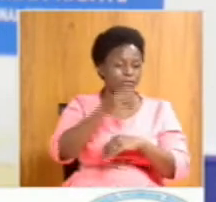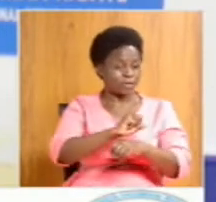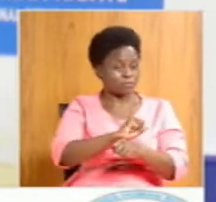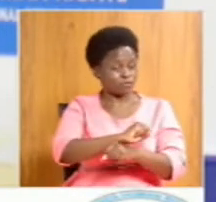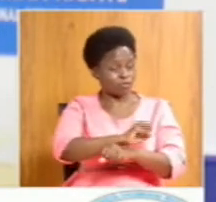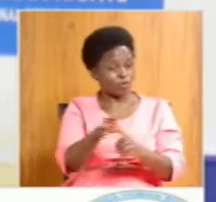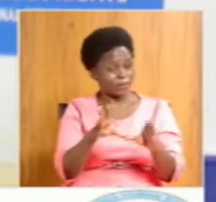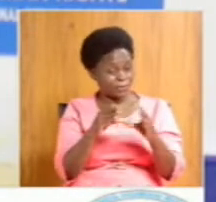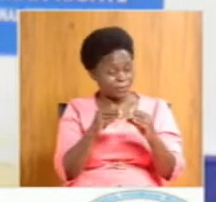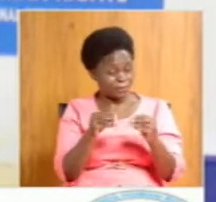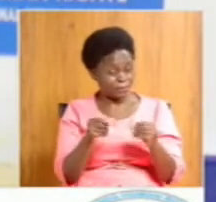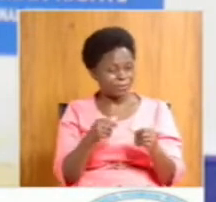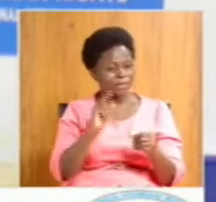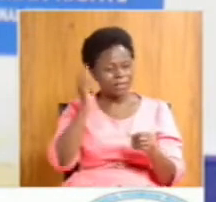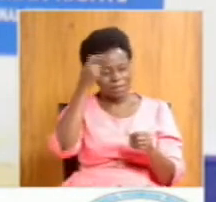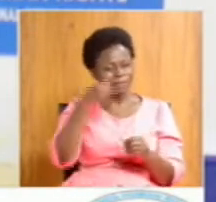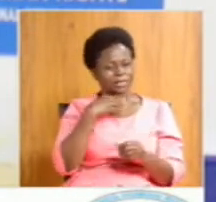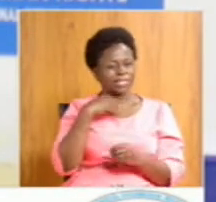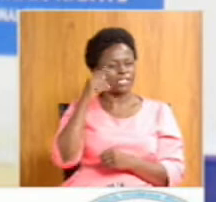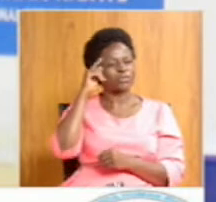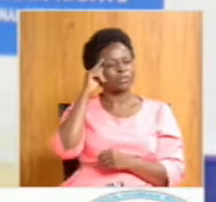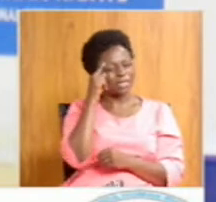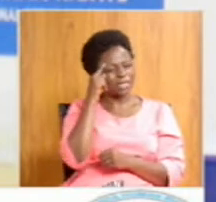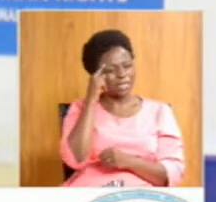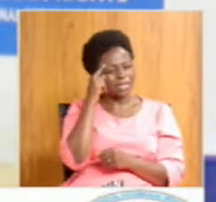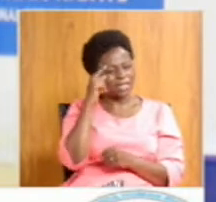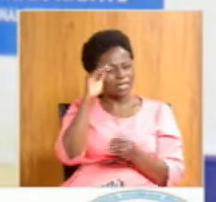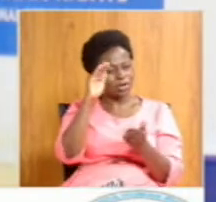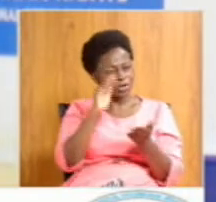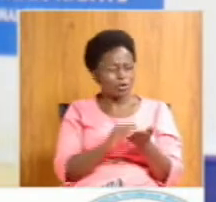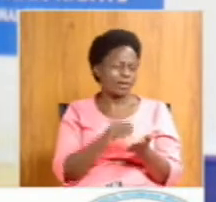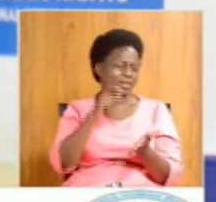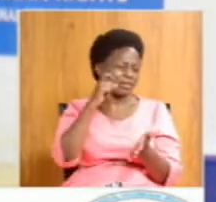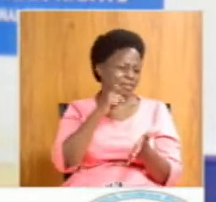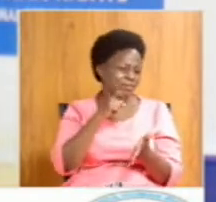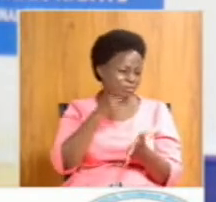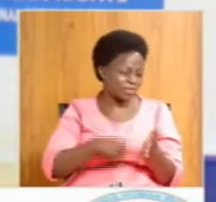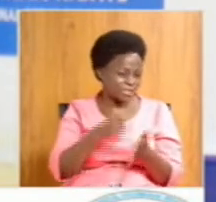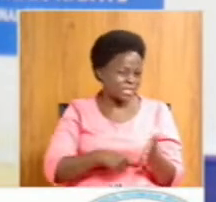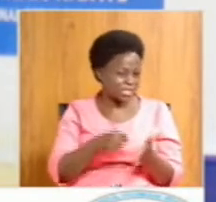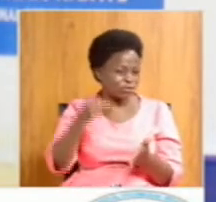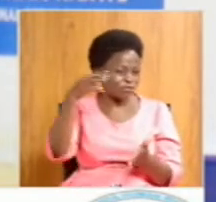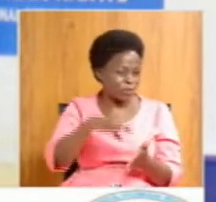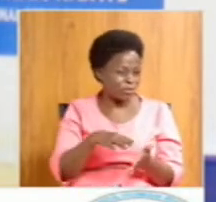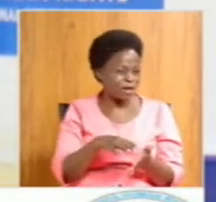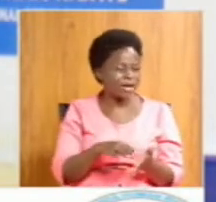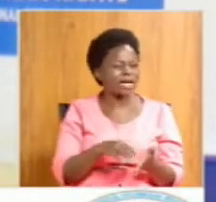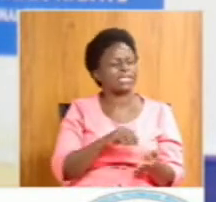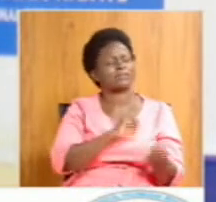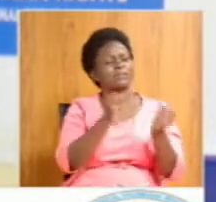recovery, then the government need to reconsider in terms of lowering the tariffs of electricity and also re